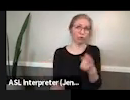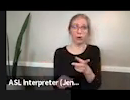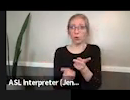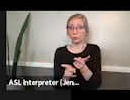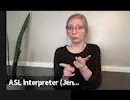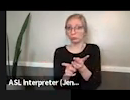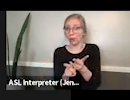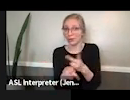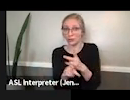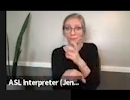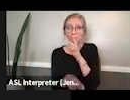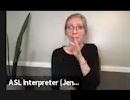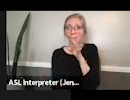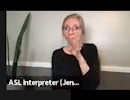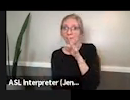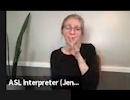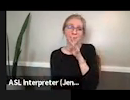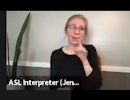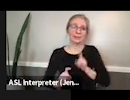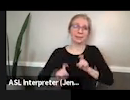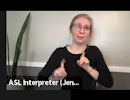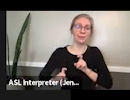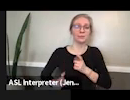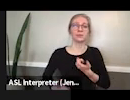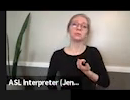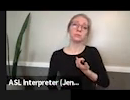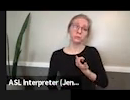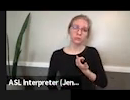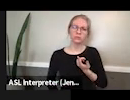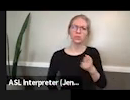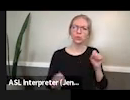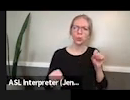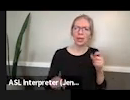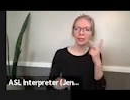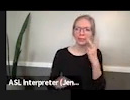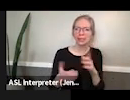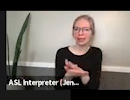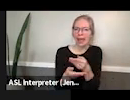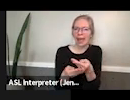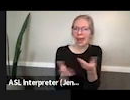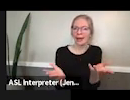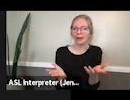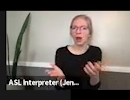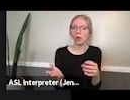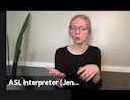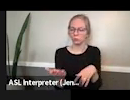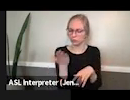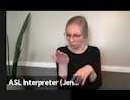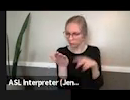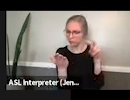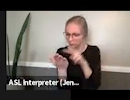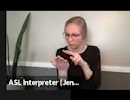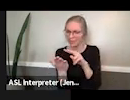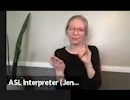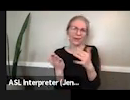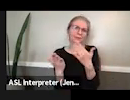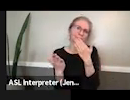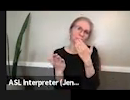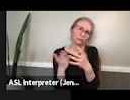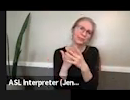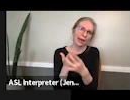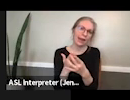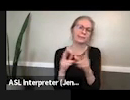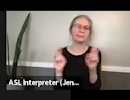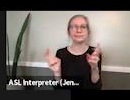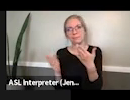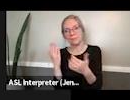And so you can read across the columns on the handout. And I hope you'll have that as a guide to, it's a crude guide, but